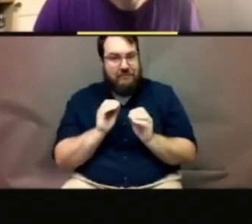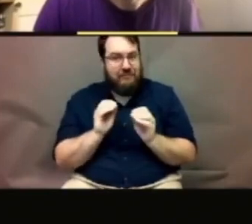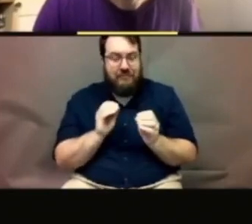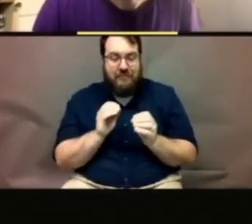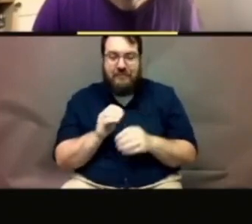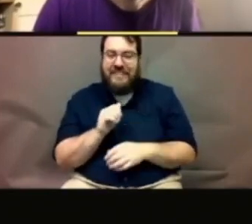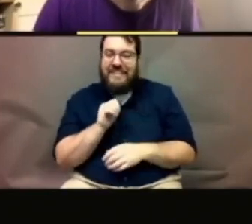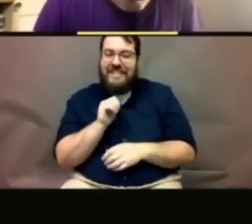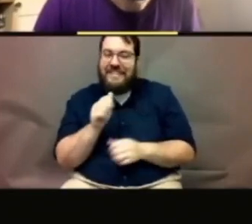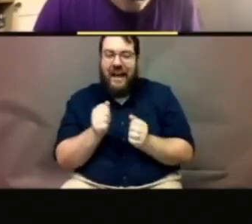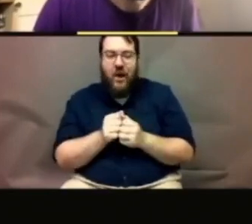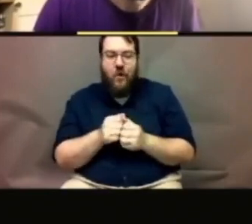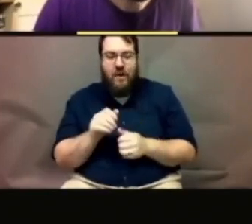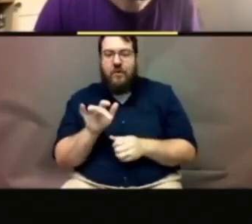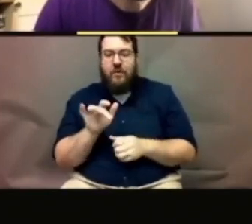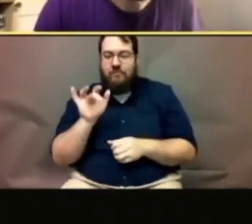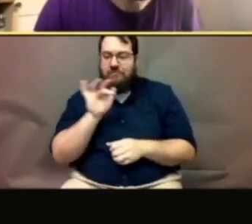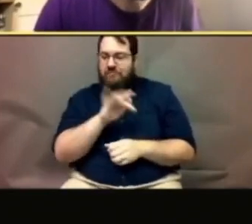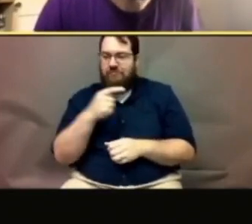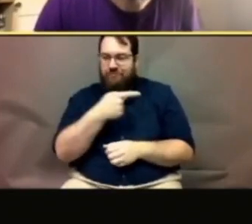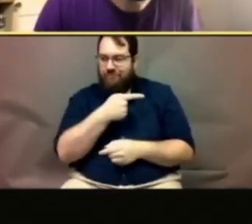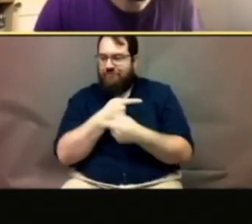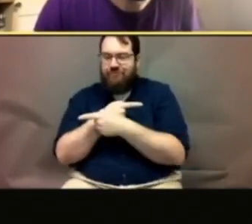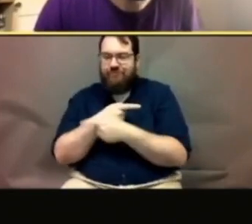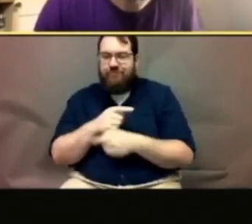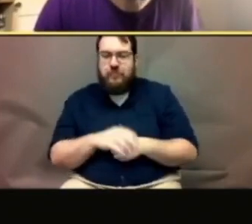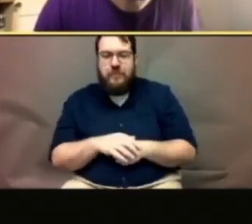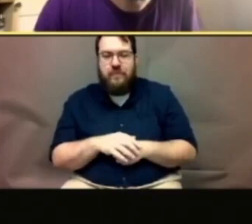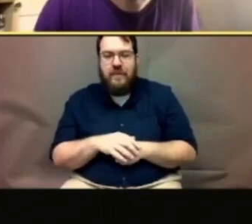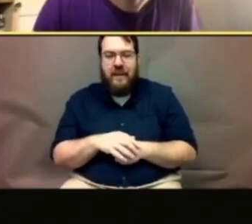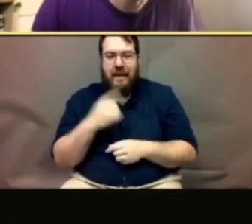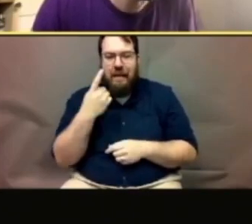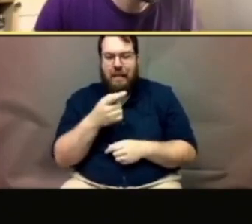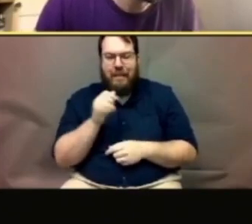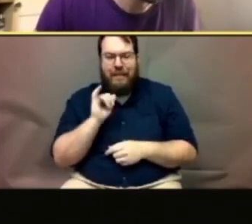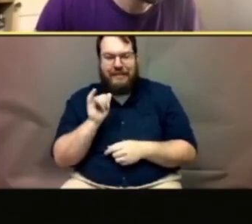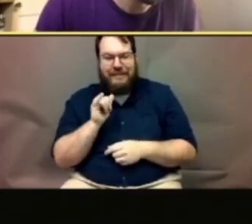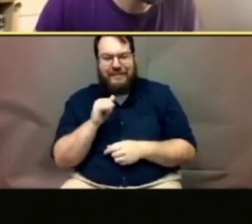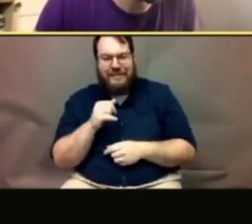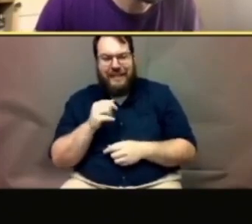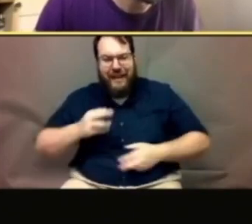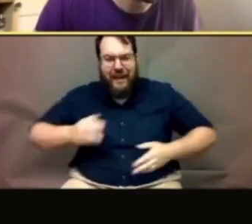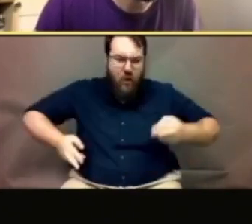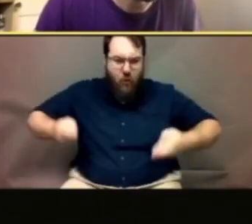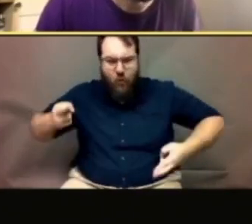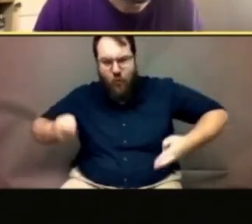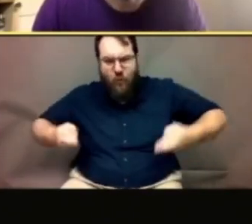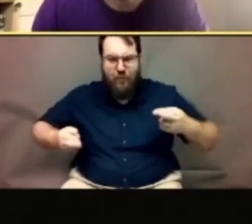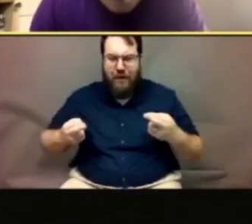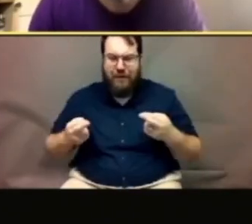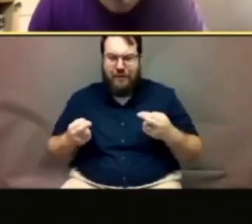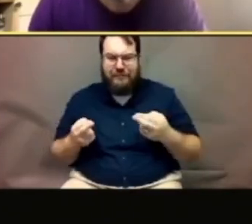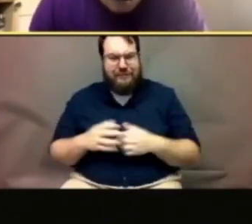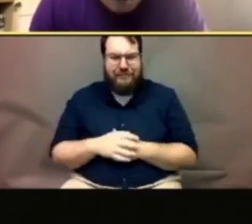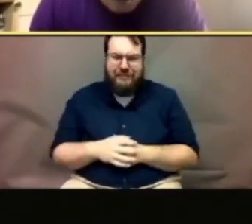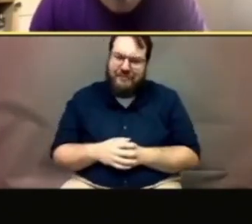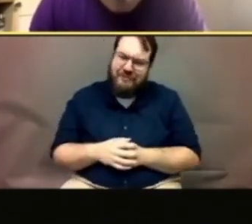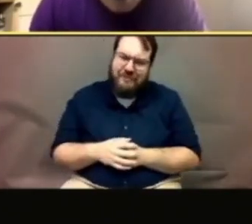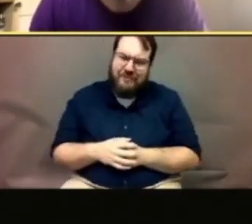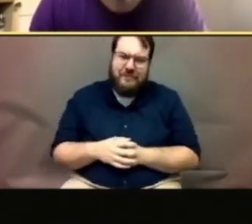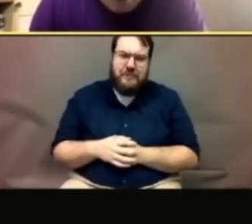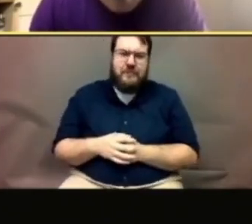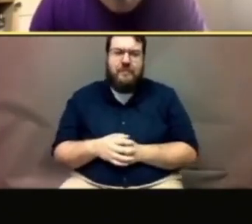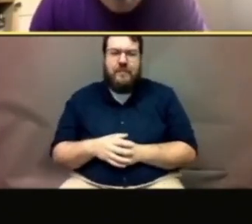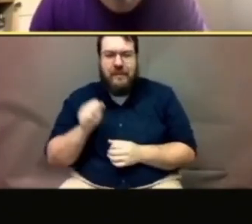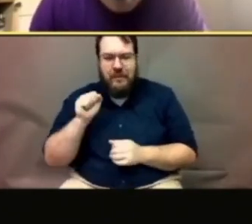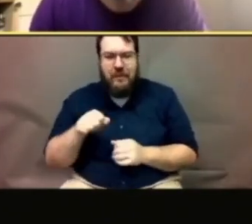computer keys. It's kind of like a little cyborg pepper that I drew. And then you can